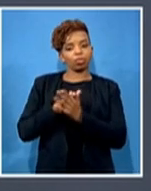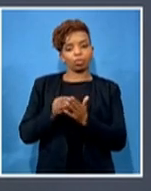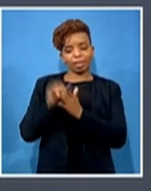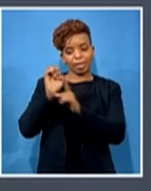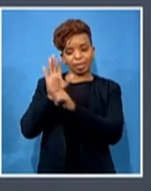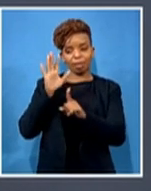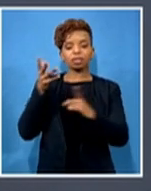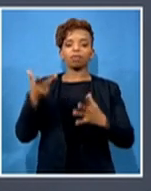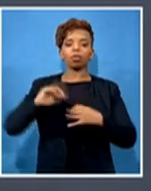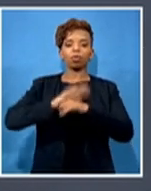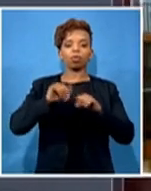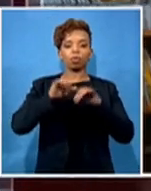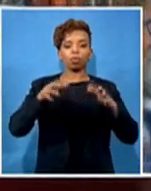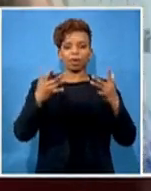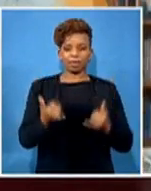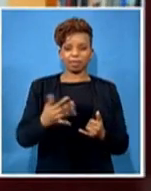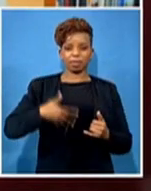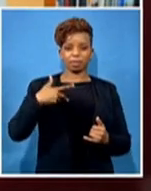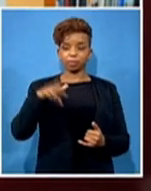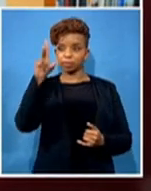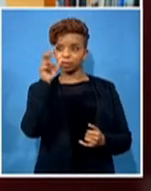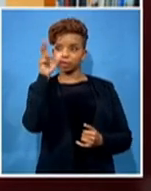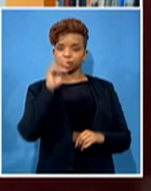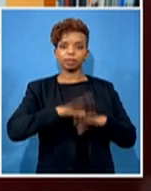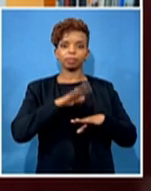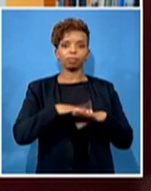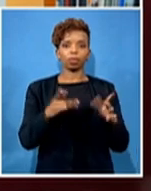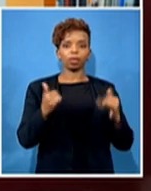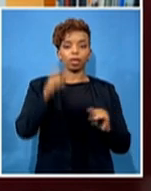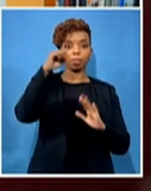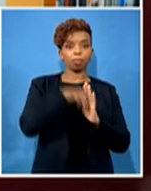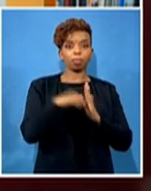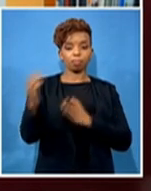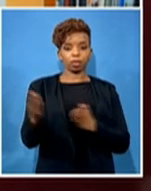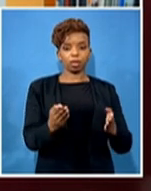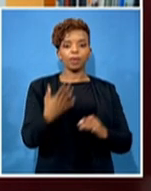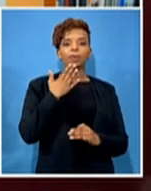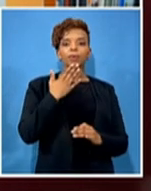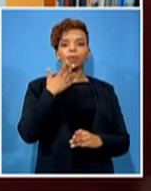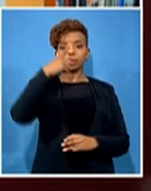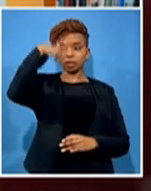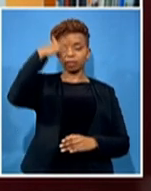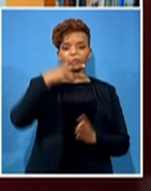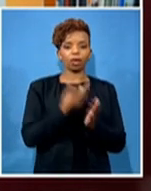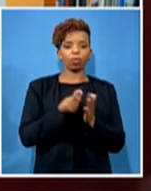and a perspective now. I'm bringing Chief Economist at economist.co.za, Mike Schussler. Mike, a very good morning